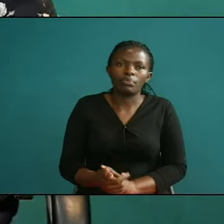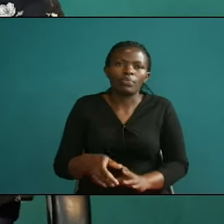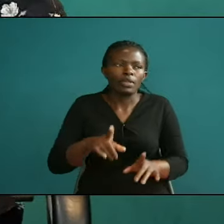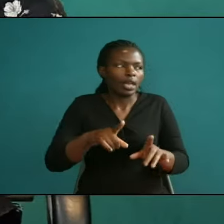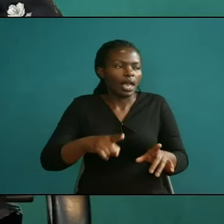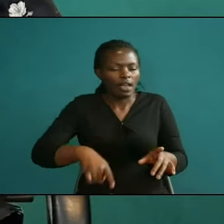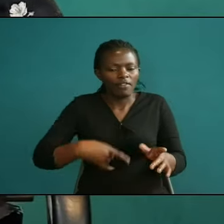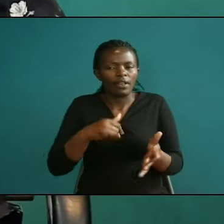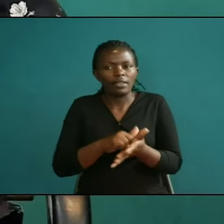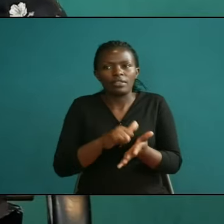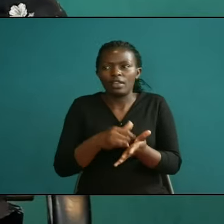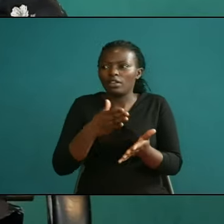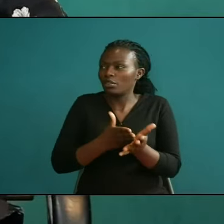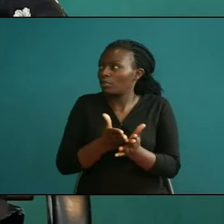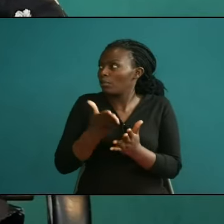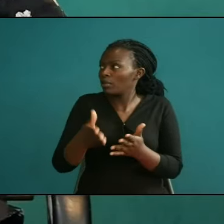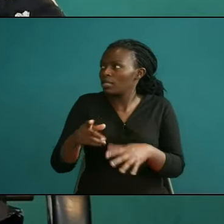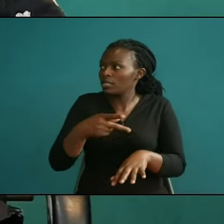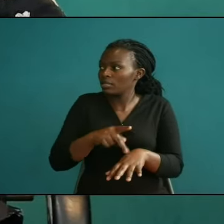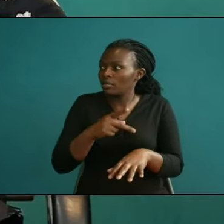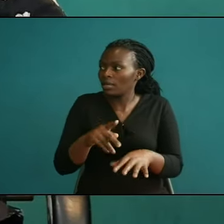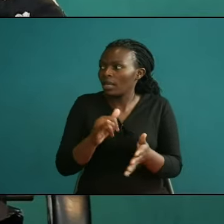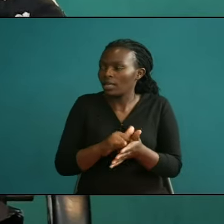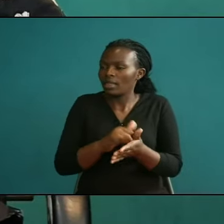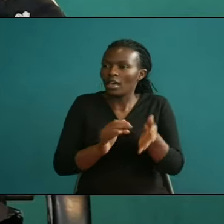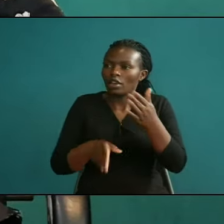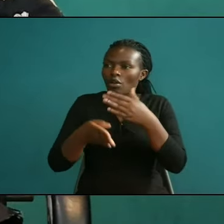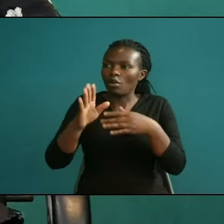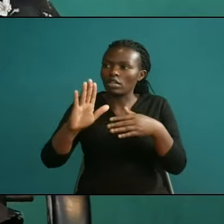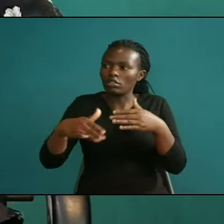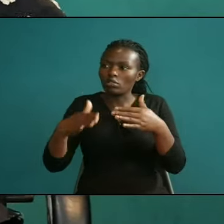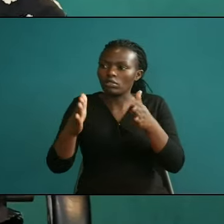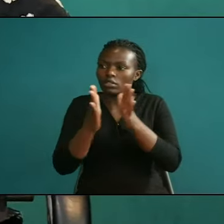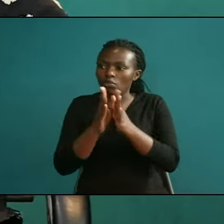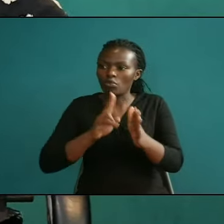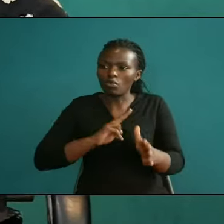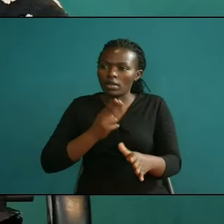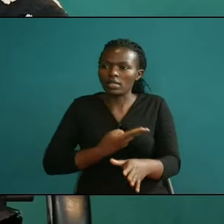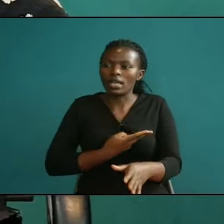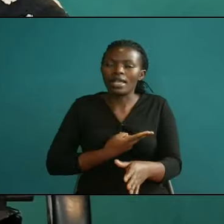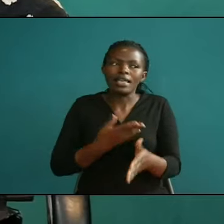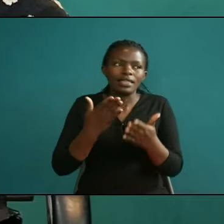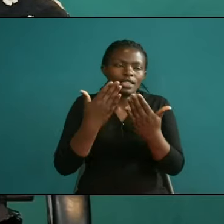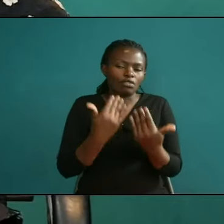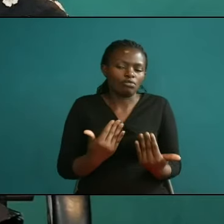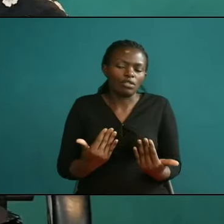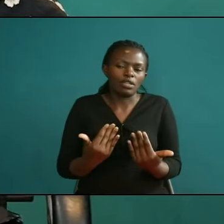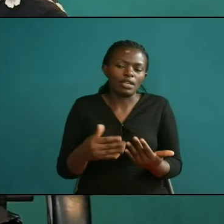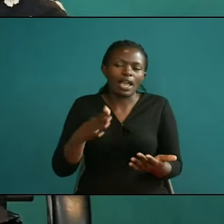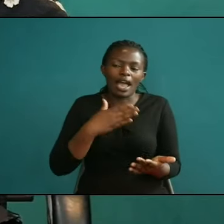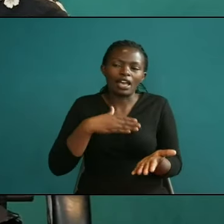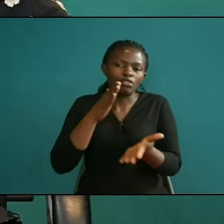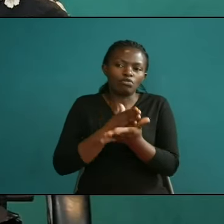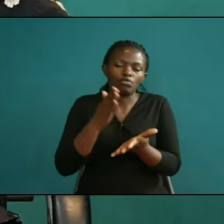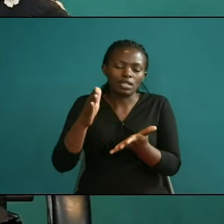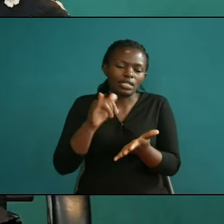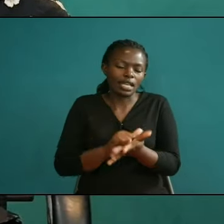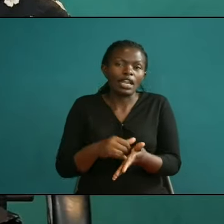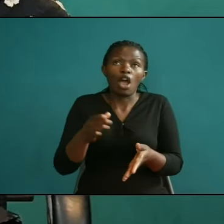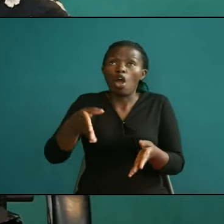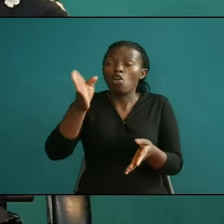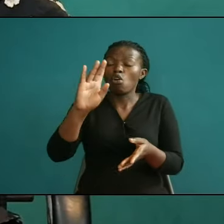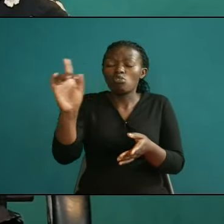passage, we're informed that God is always with us. But the thing is, God will never force salvation on